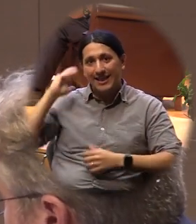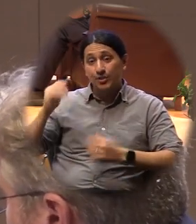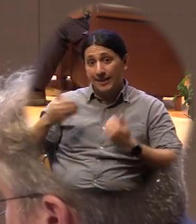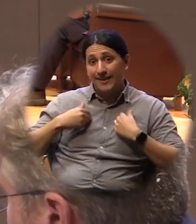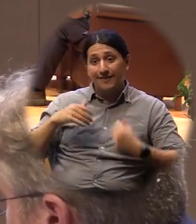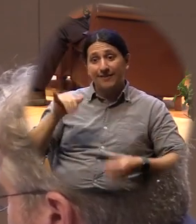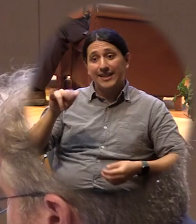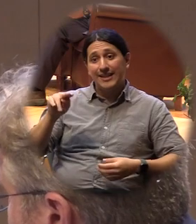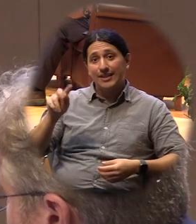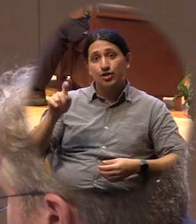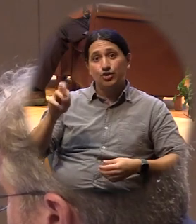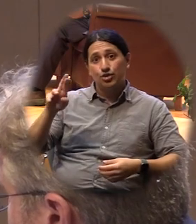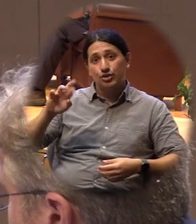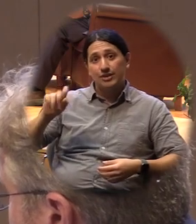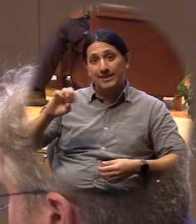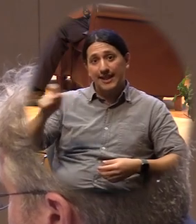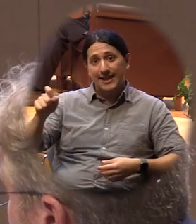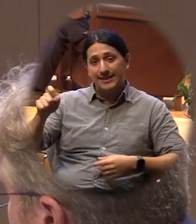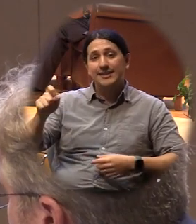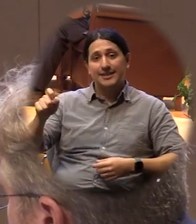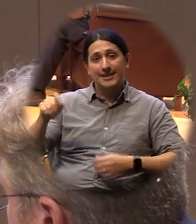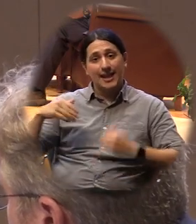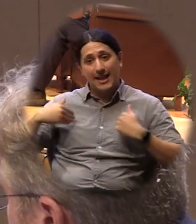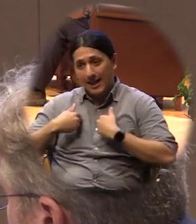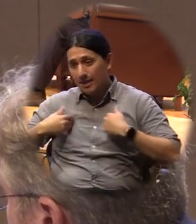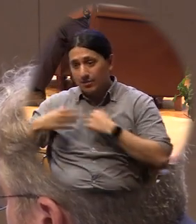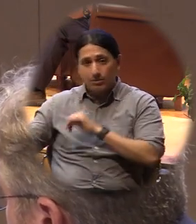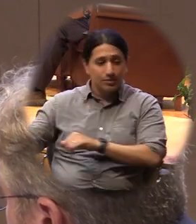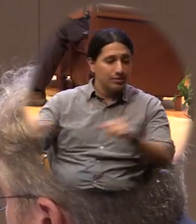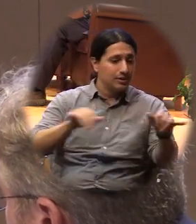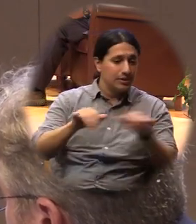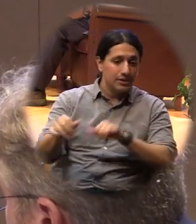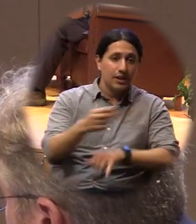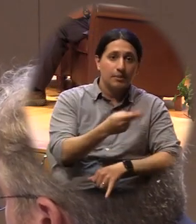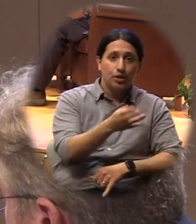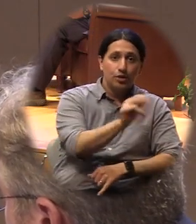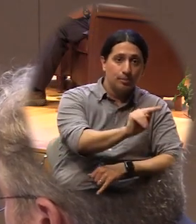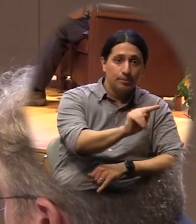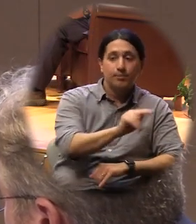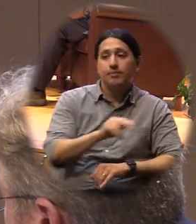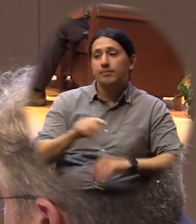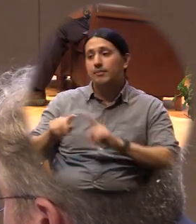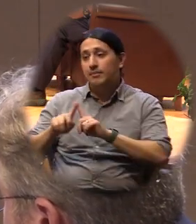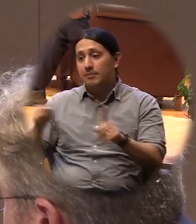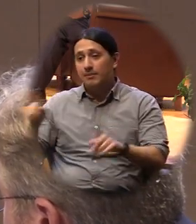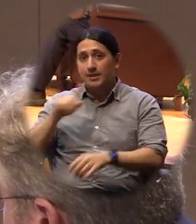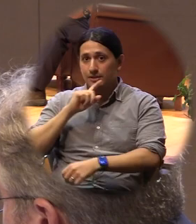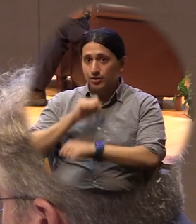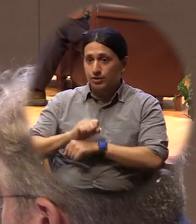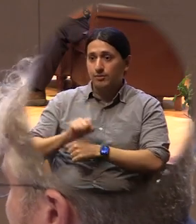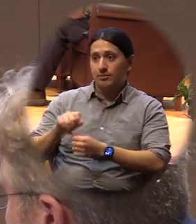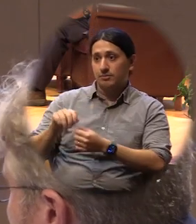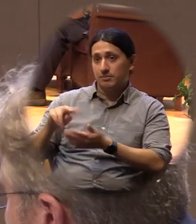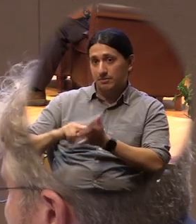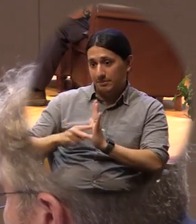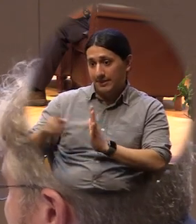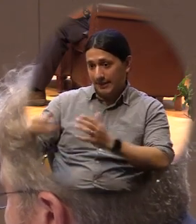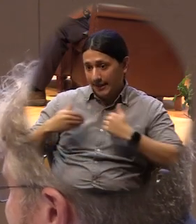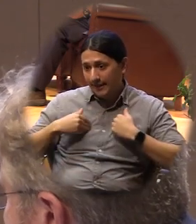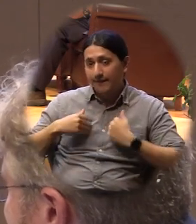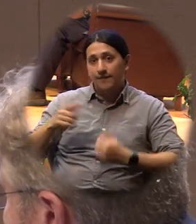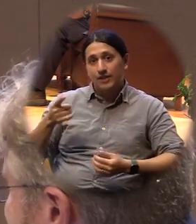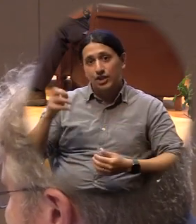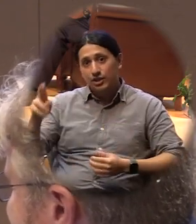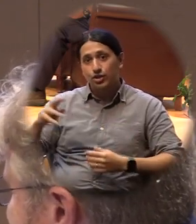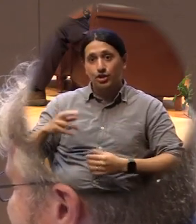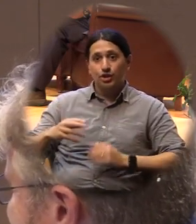intersex humans, but whether or not that necessitates a gender identity or gender expression difference, it's like, I'm not sure that